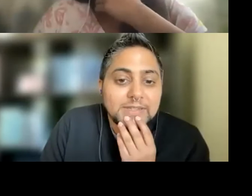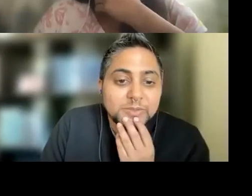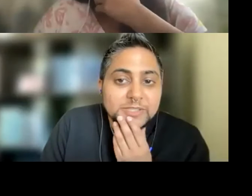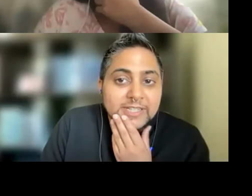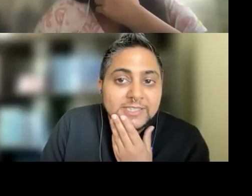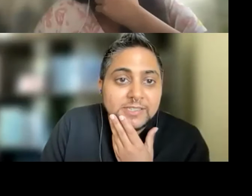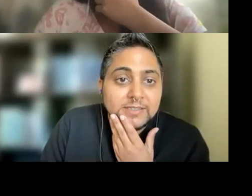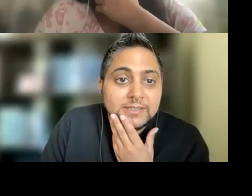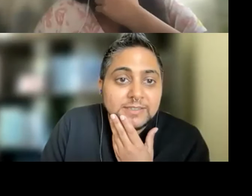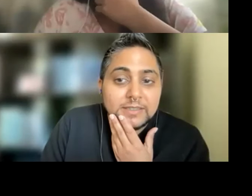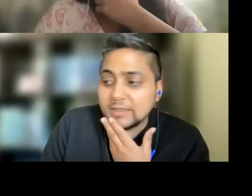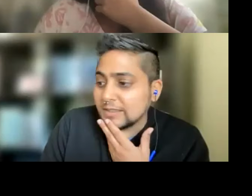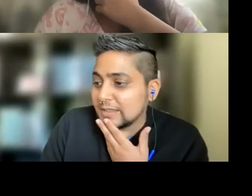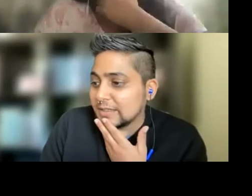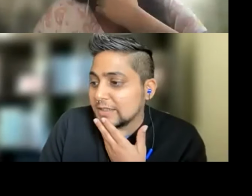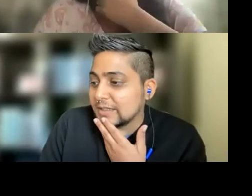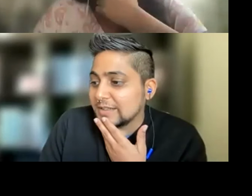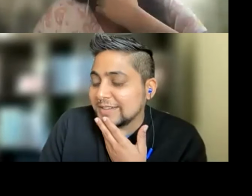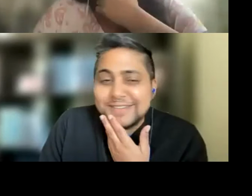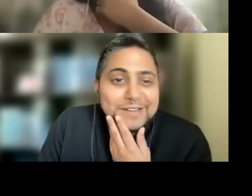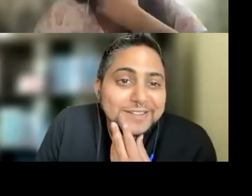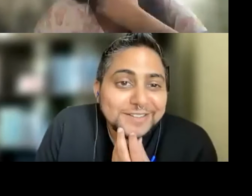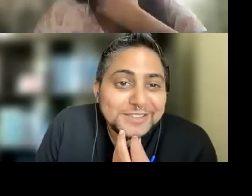Thanks so much, Myaisha.